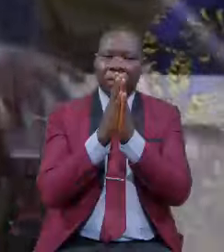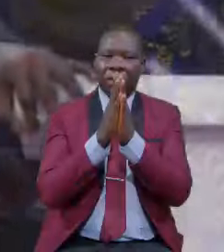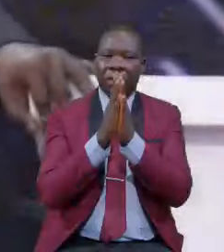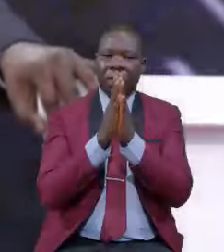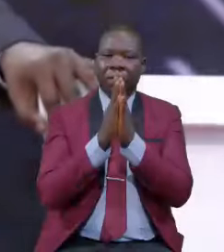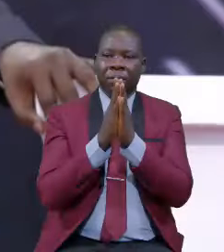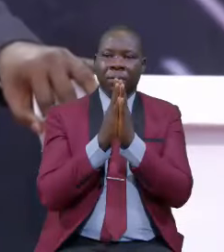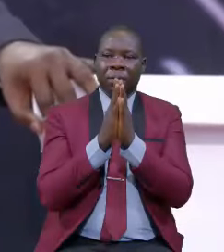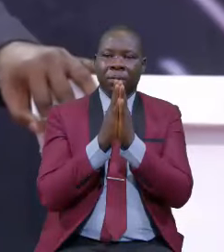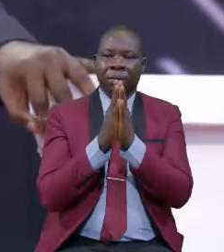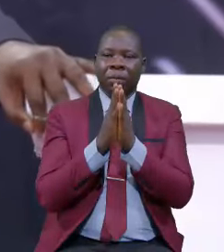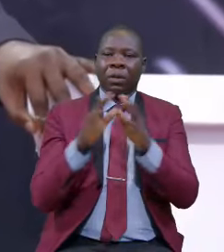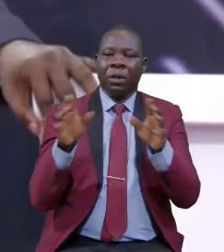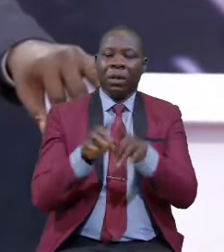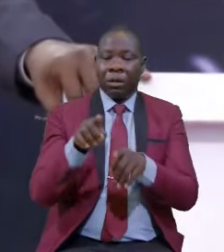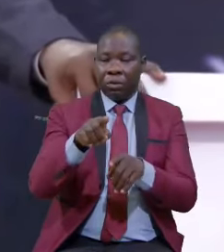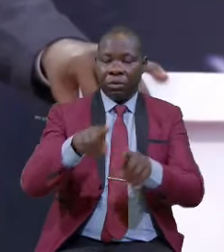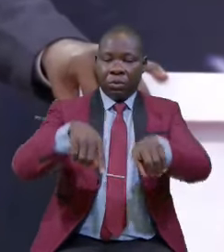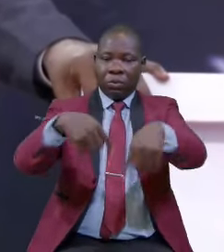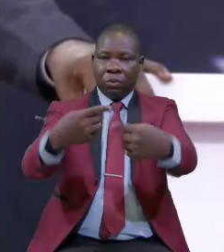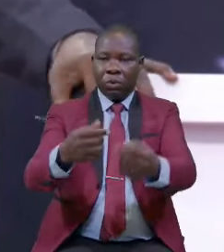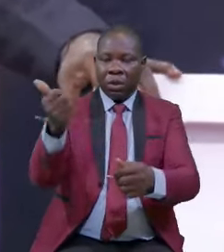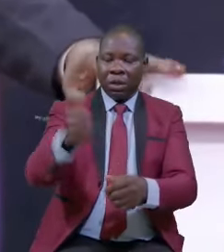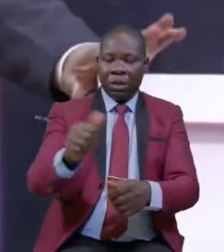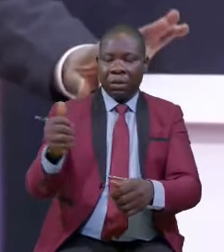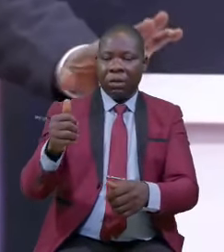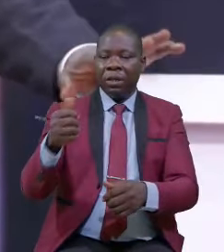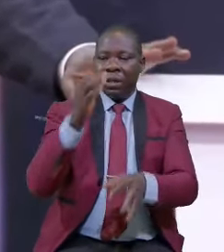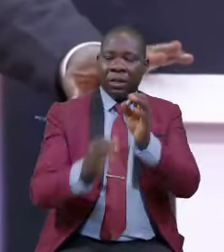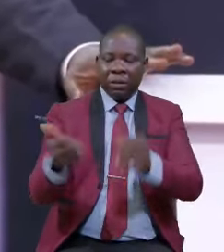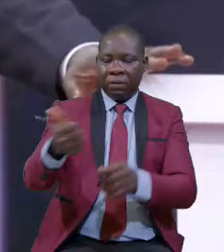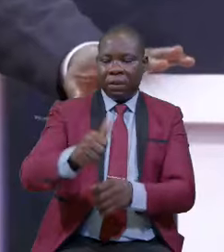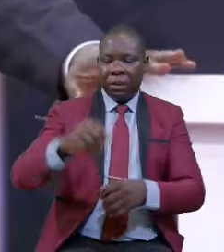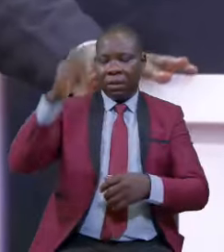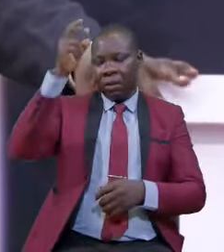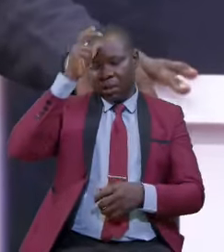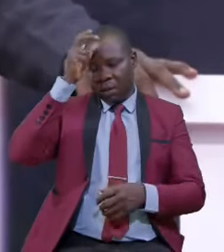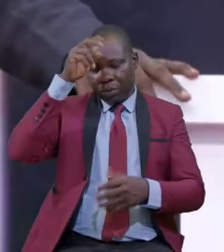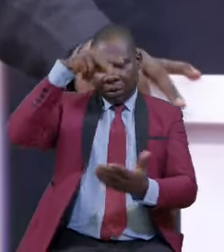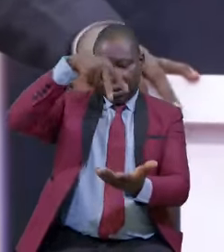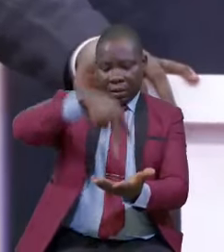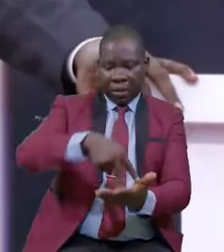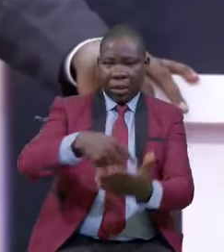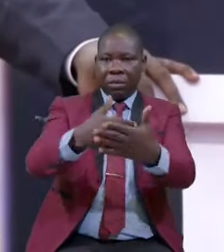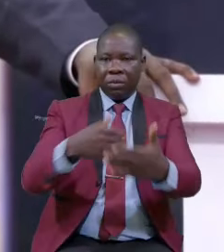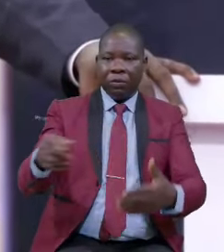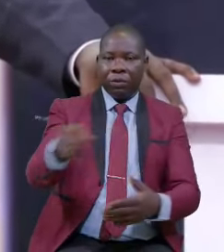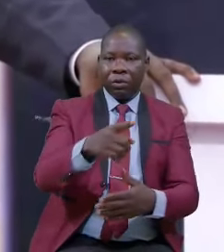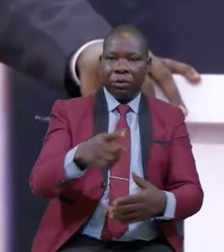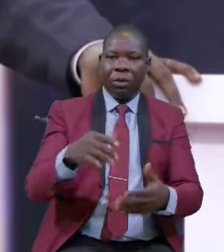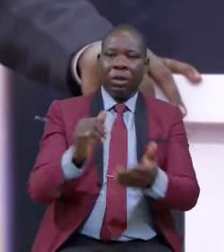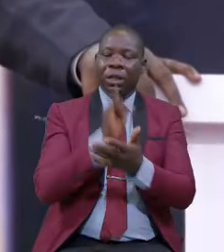As you go, if any demon stands before you, that's all you say. Say